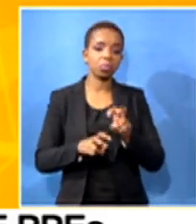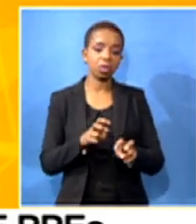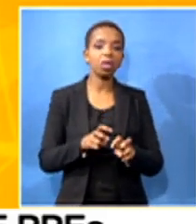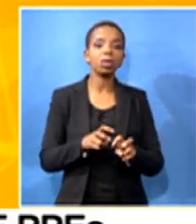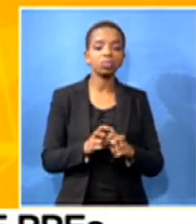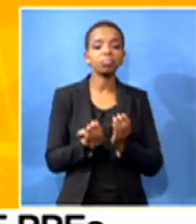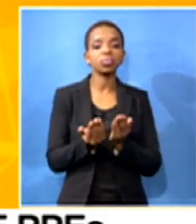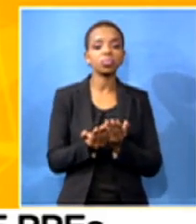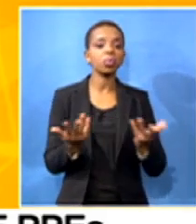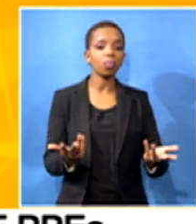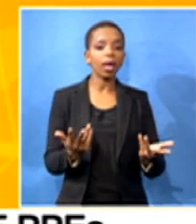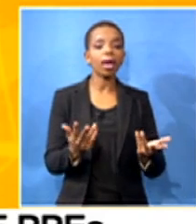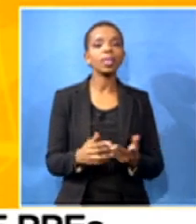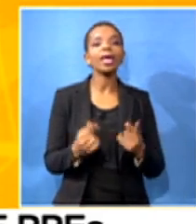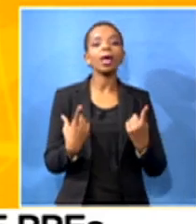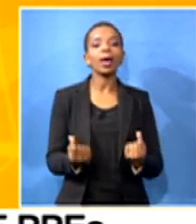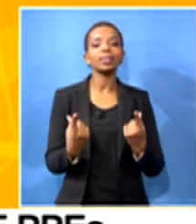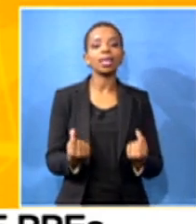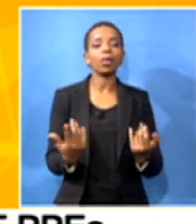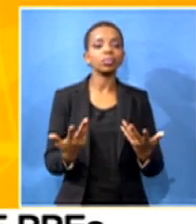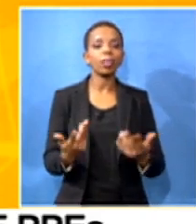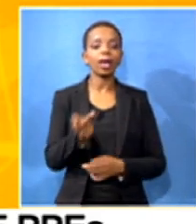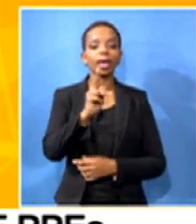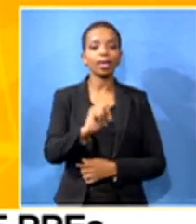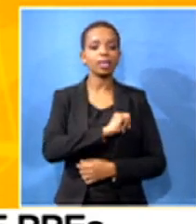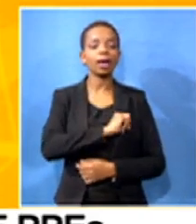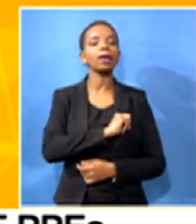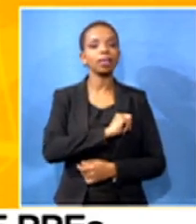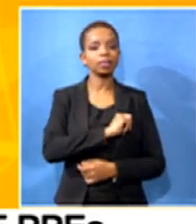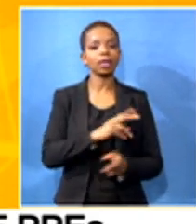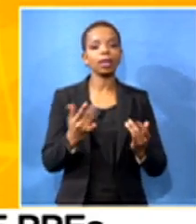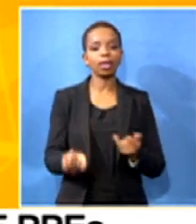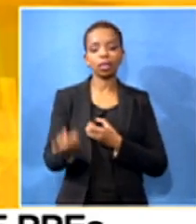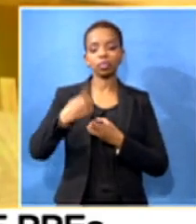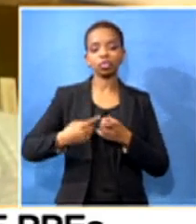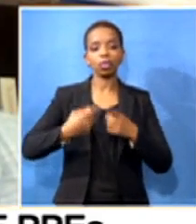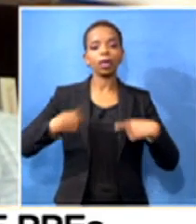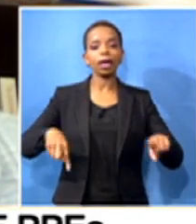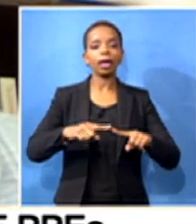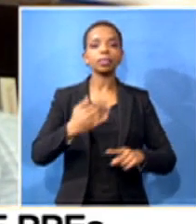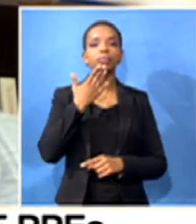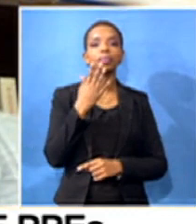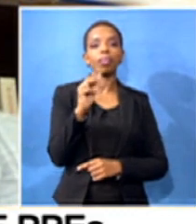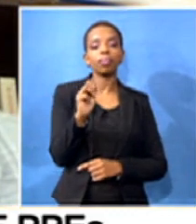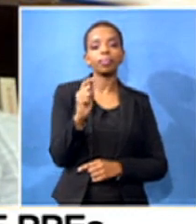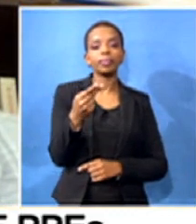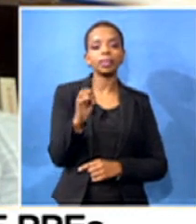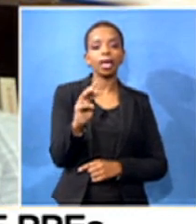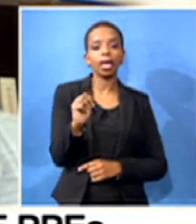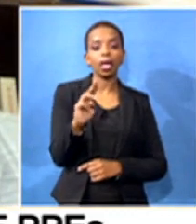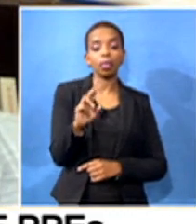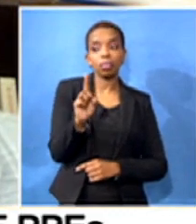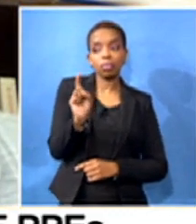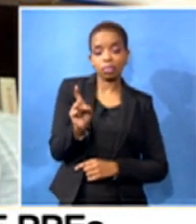Umlazi, Pinetown and Zululand. To discuss this further, we're joined now by Kwazi, who is the MEC for Education in